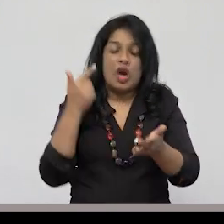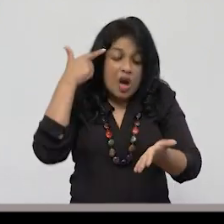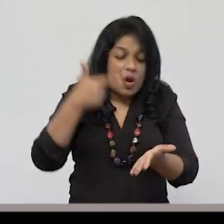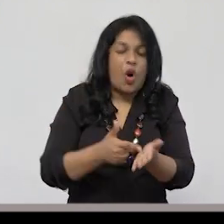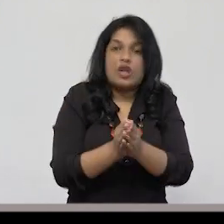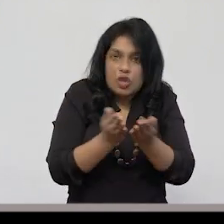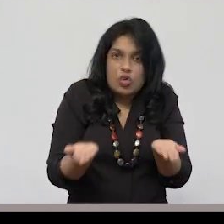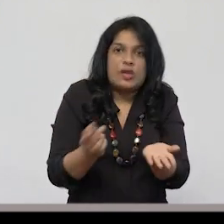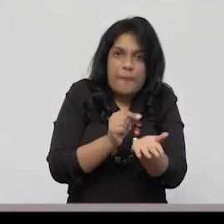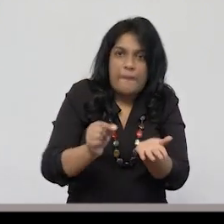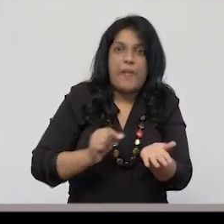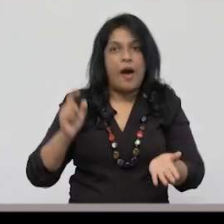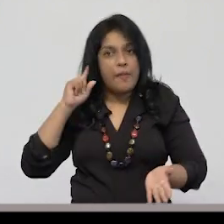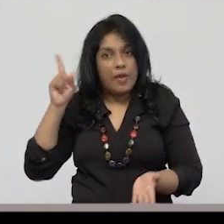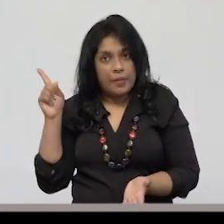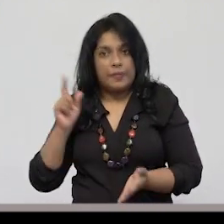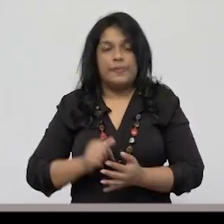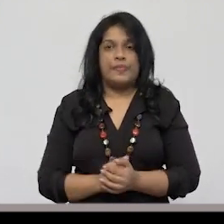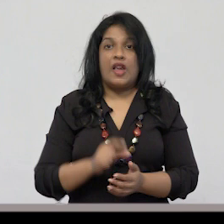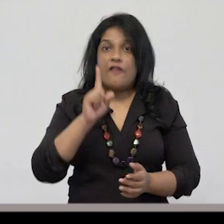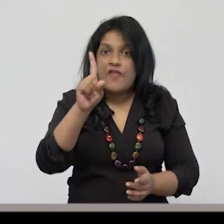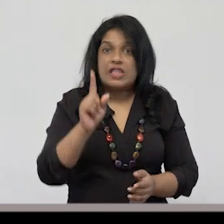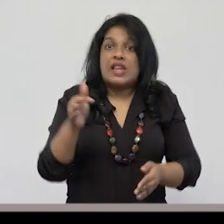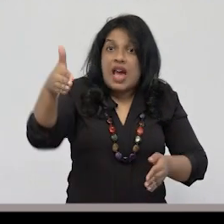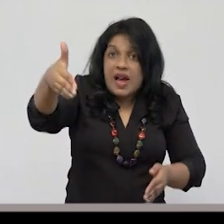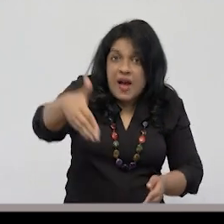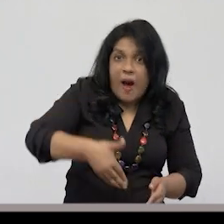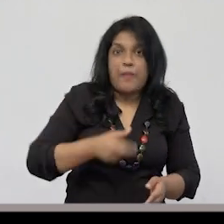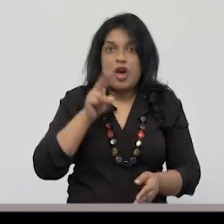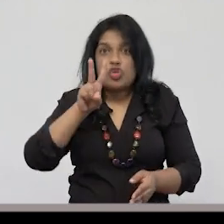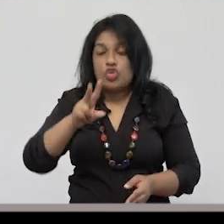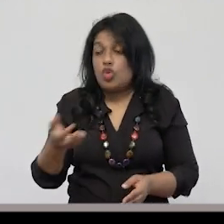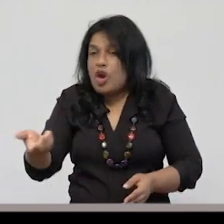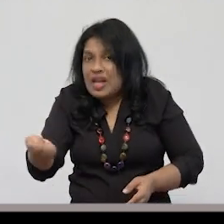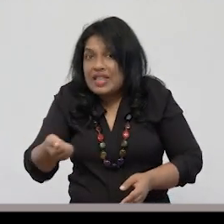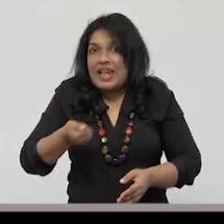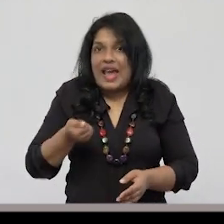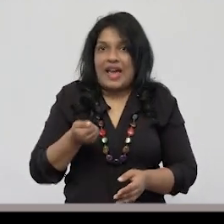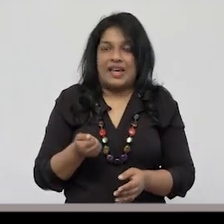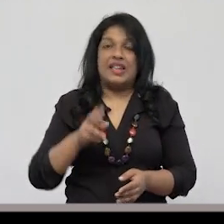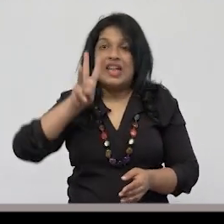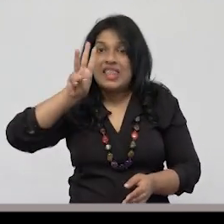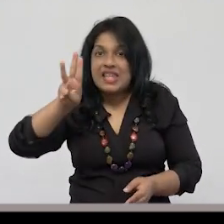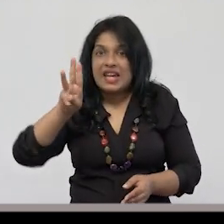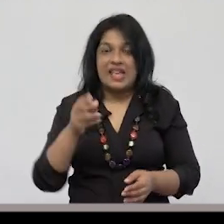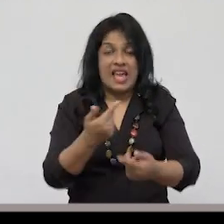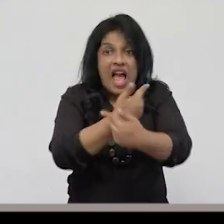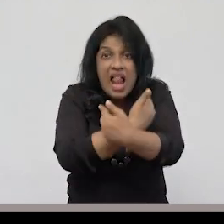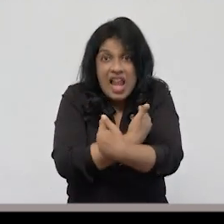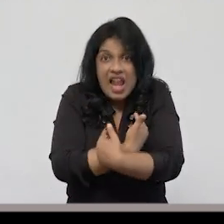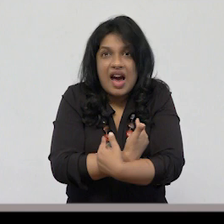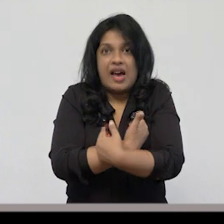the come, the take, and the learn, the Bible says, you will find rest for your